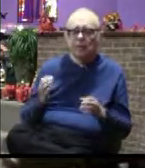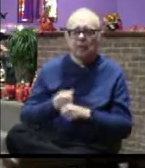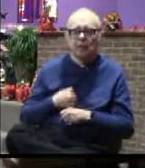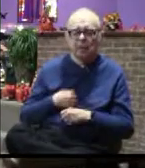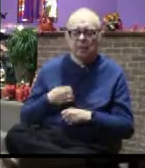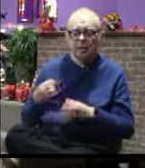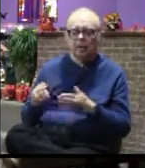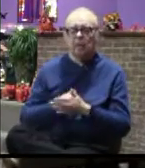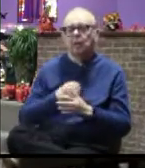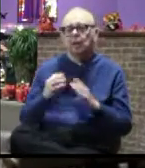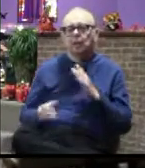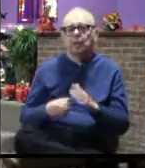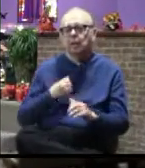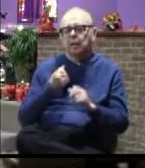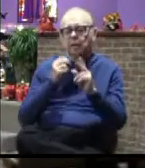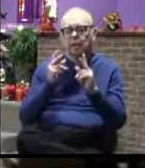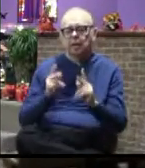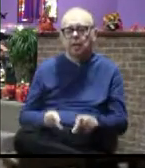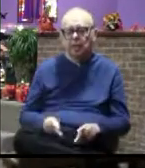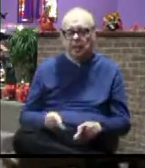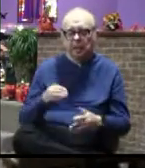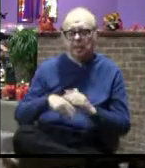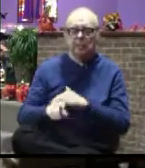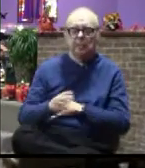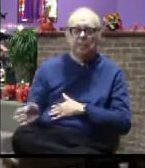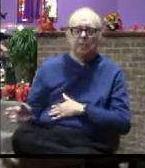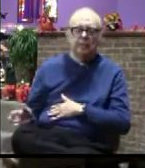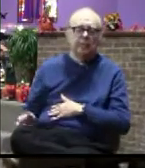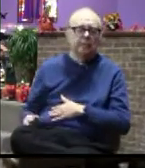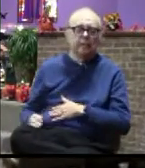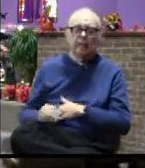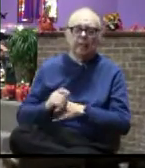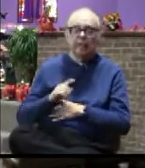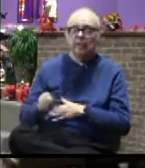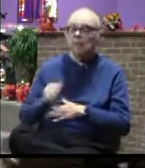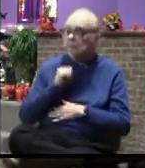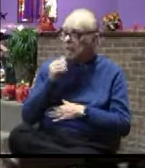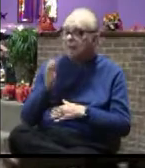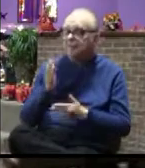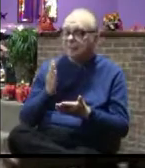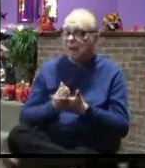you can have a gospel conversation with everybody in there and they won't stop